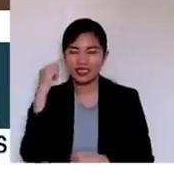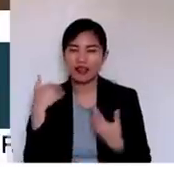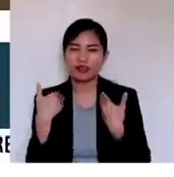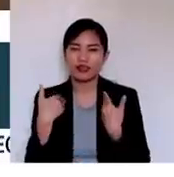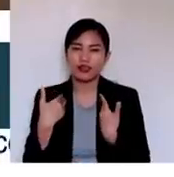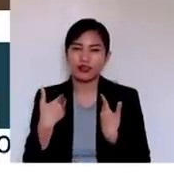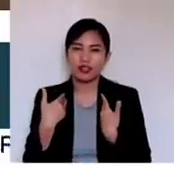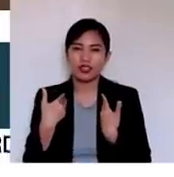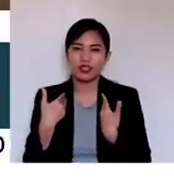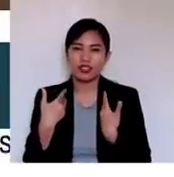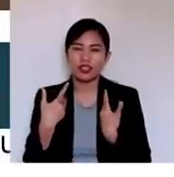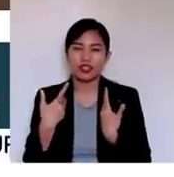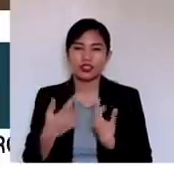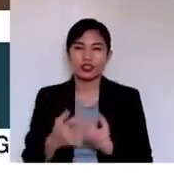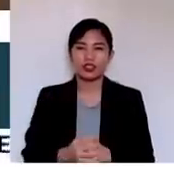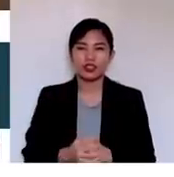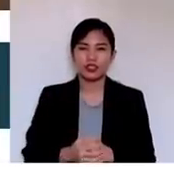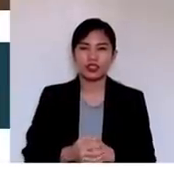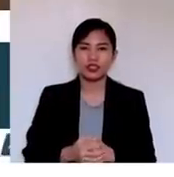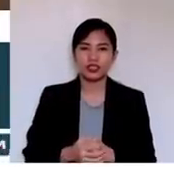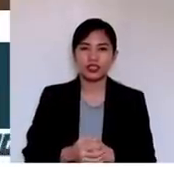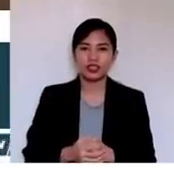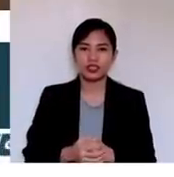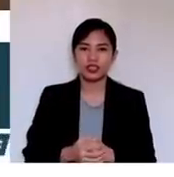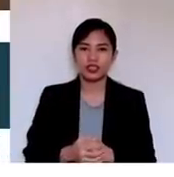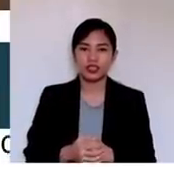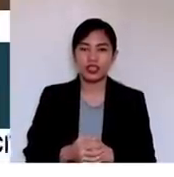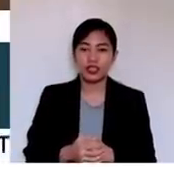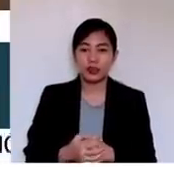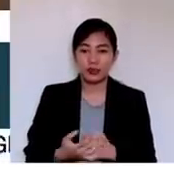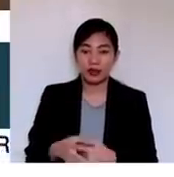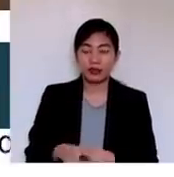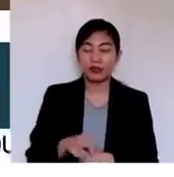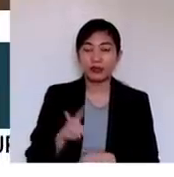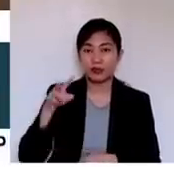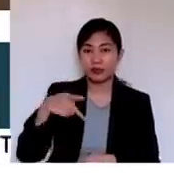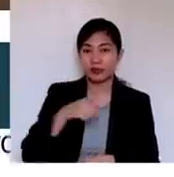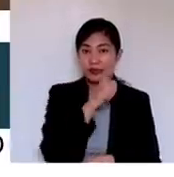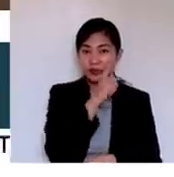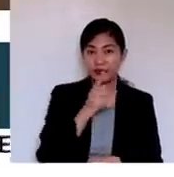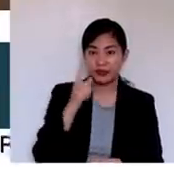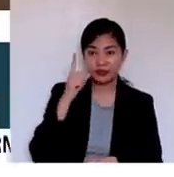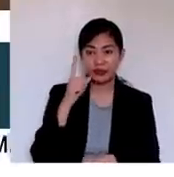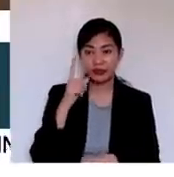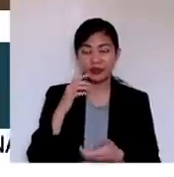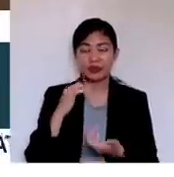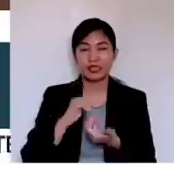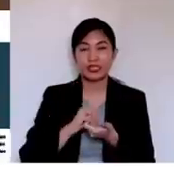breakups in the VP Leni Senator Kiko coalition, because I think it would be